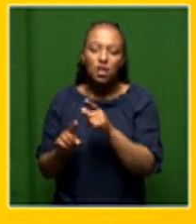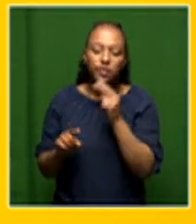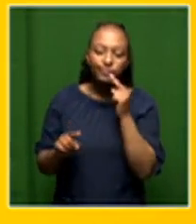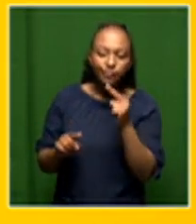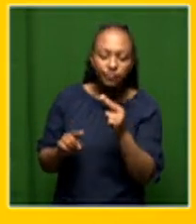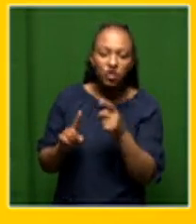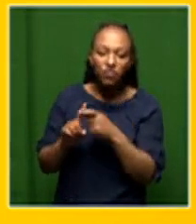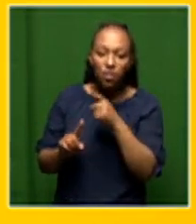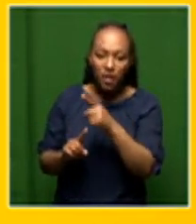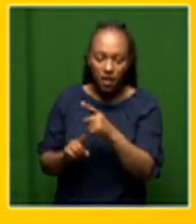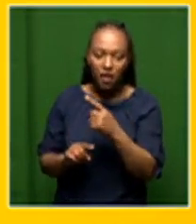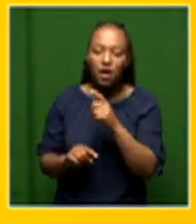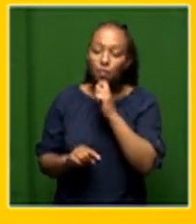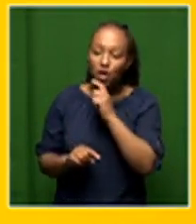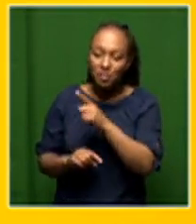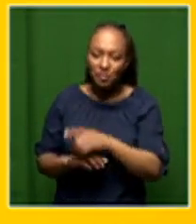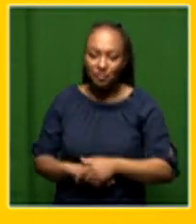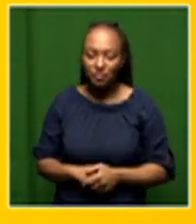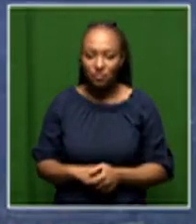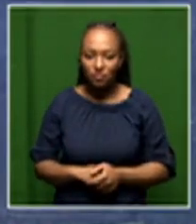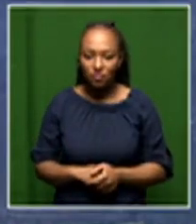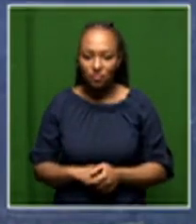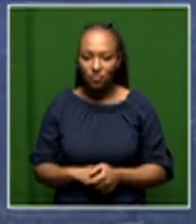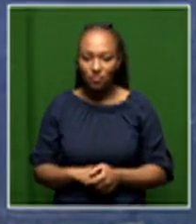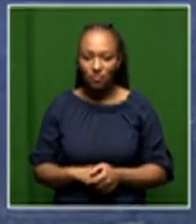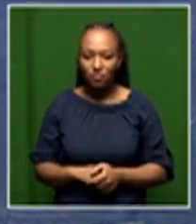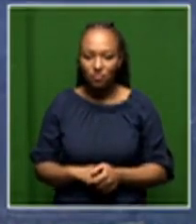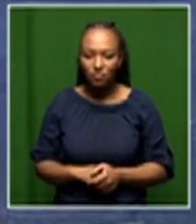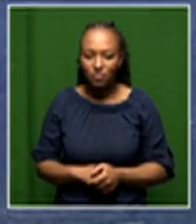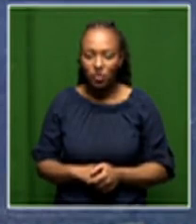preview from her. Nompu, good morning to you.